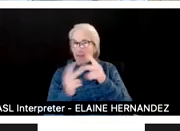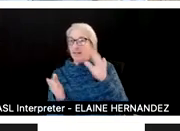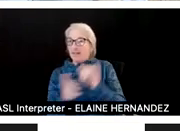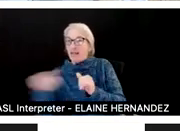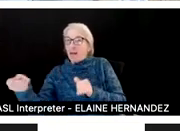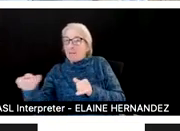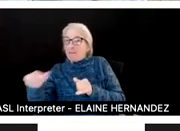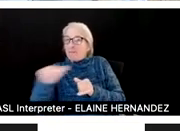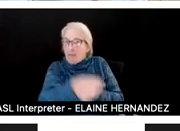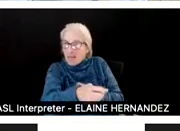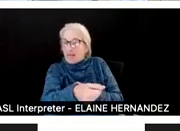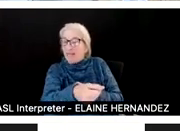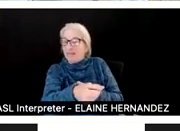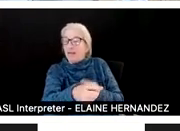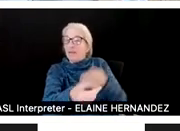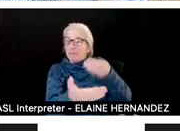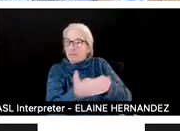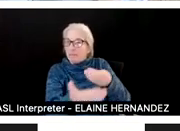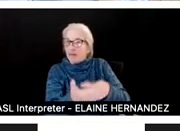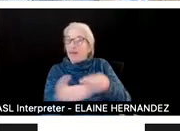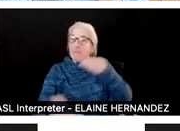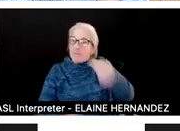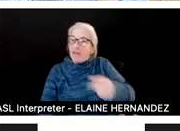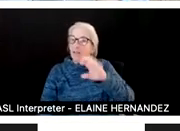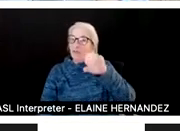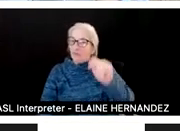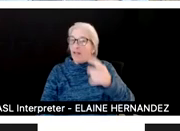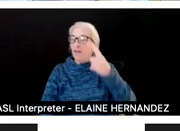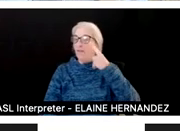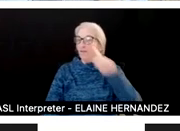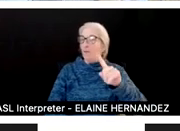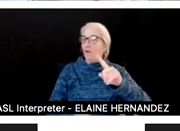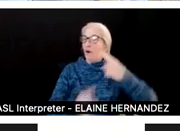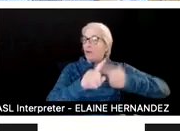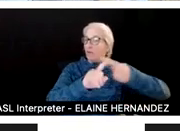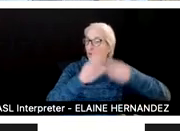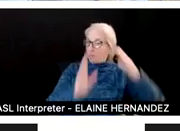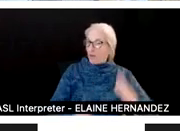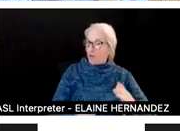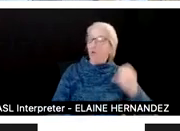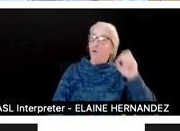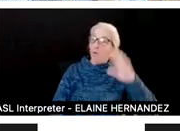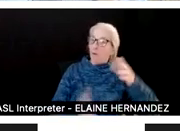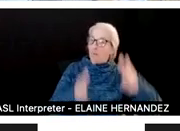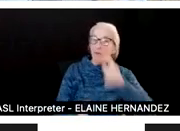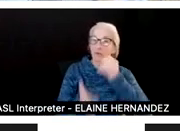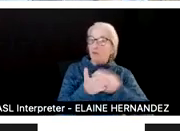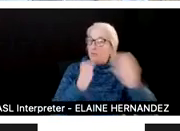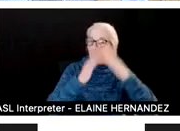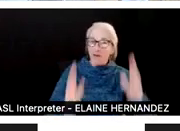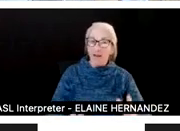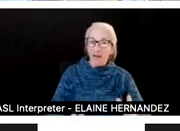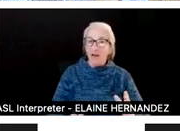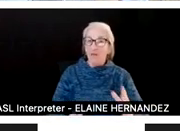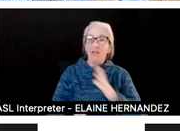of housing, and it include any assistance, benefit, or subsidy program, whether that program is